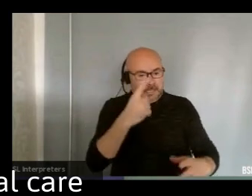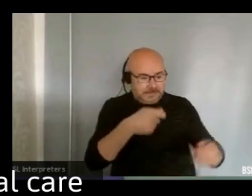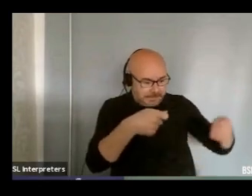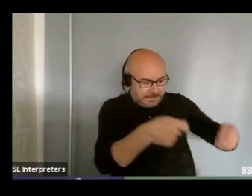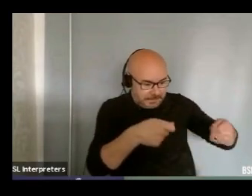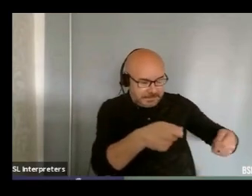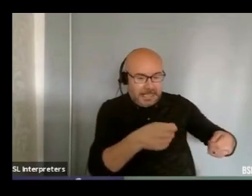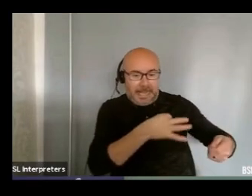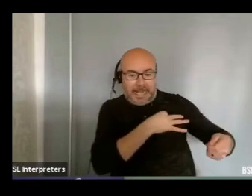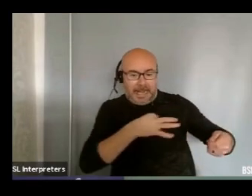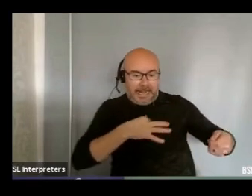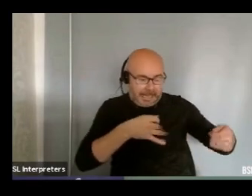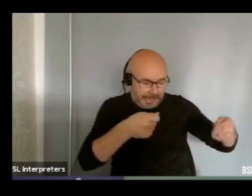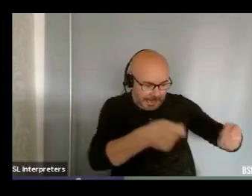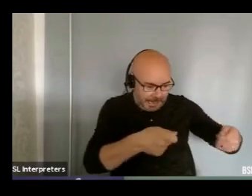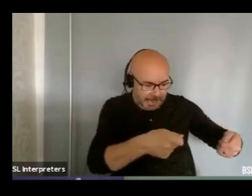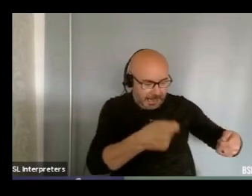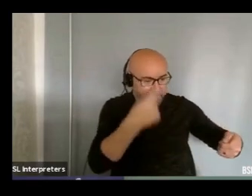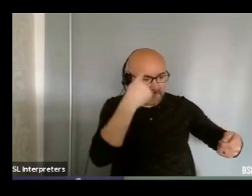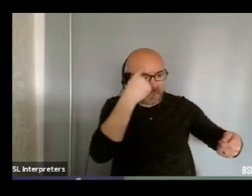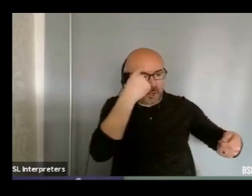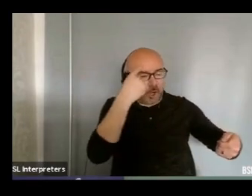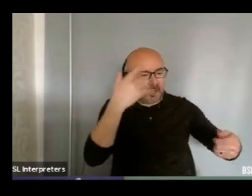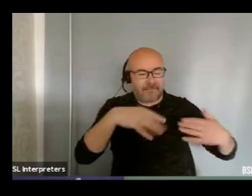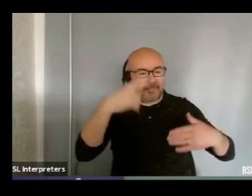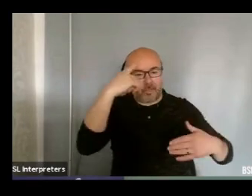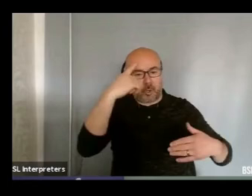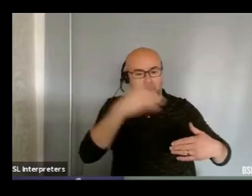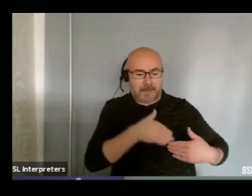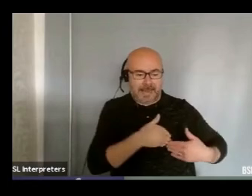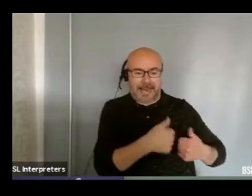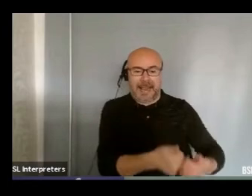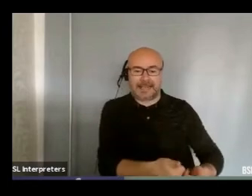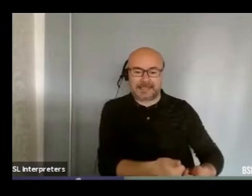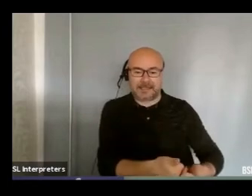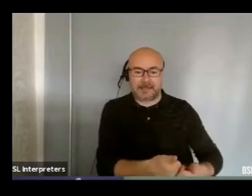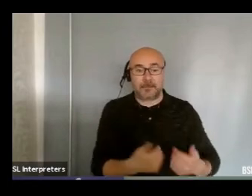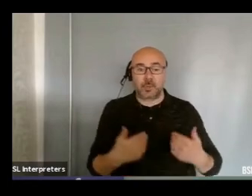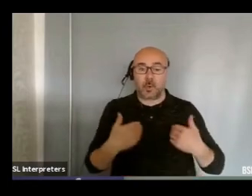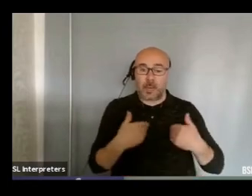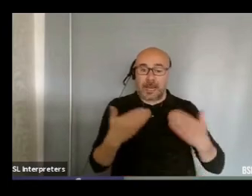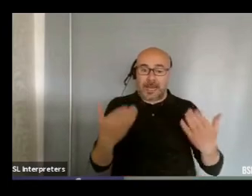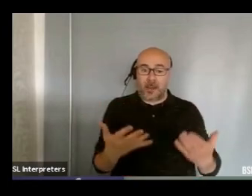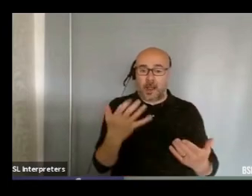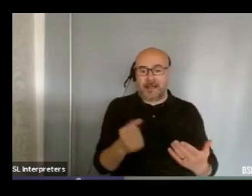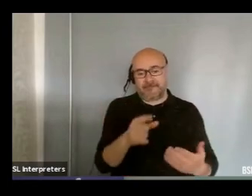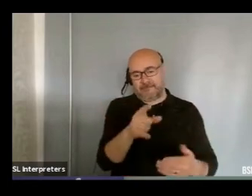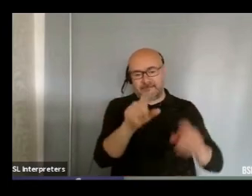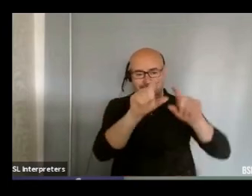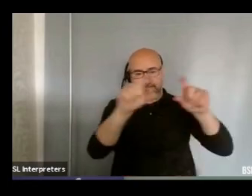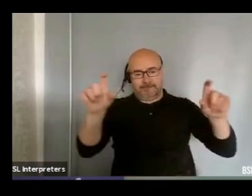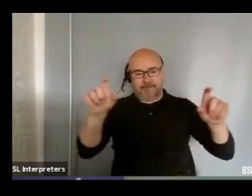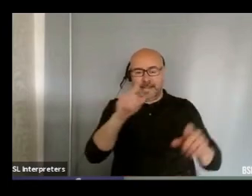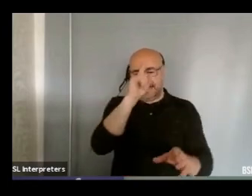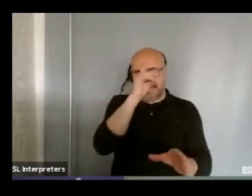time for this. So at IHI, we developed not only PPE, personal protective equipment, but